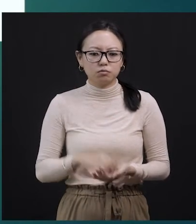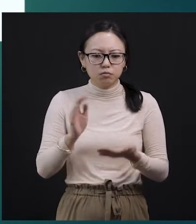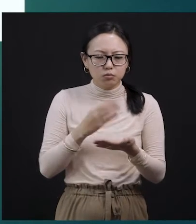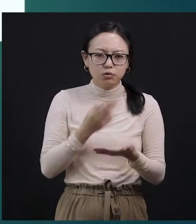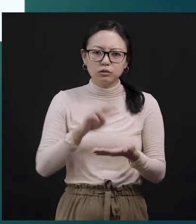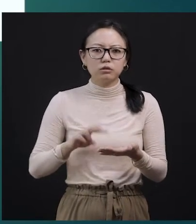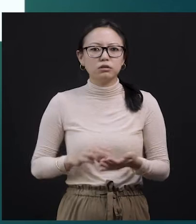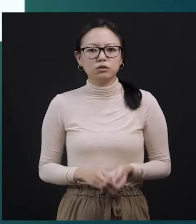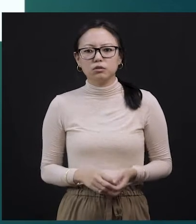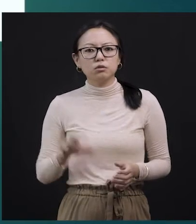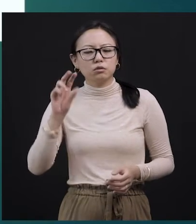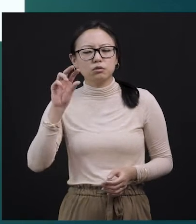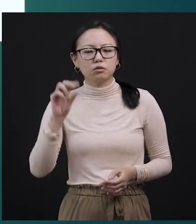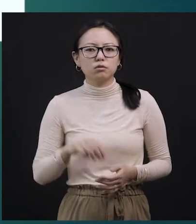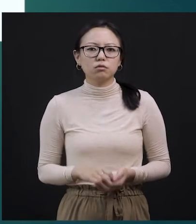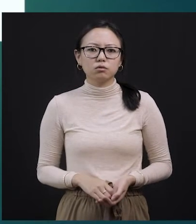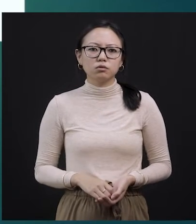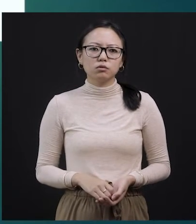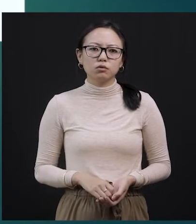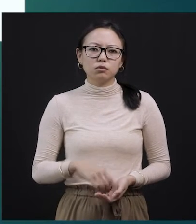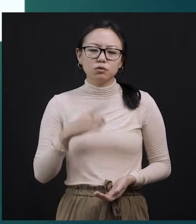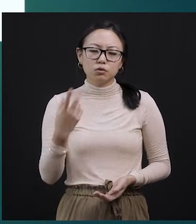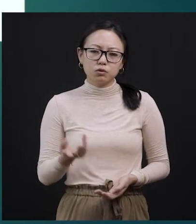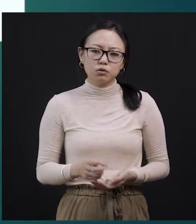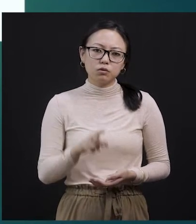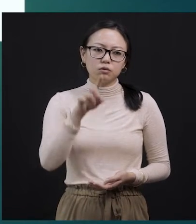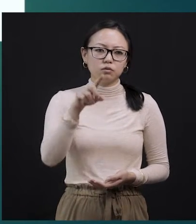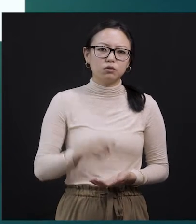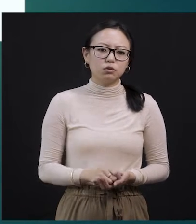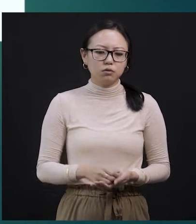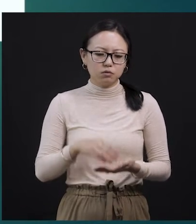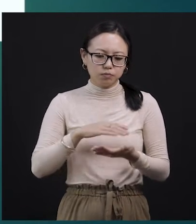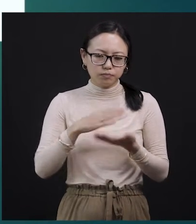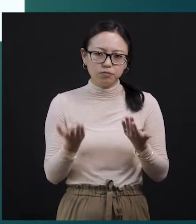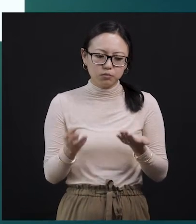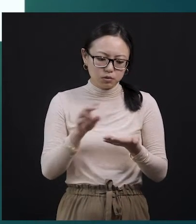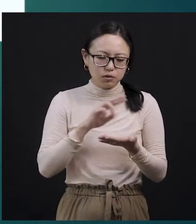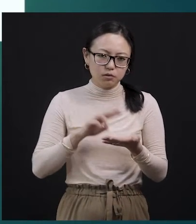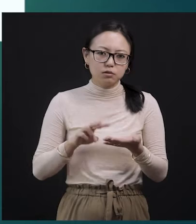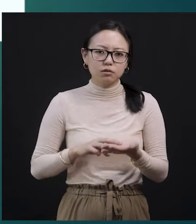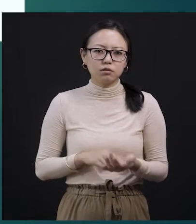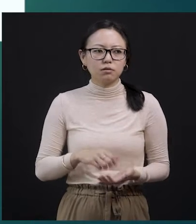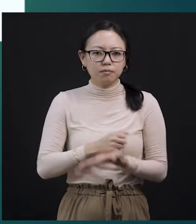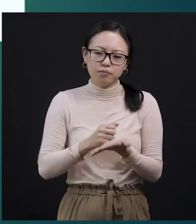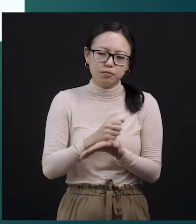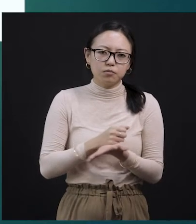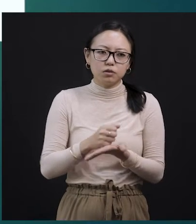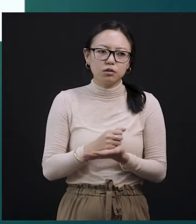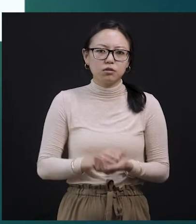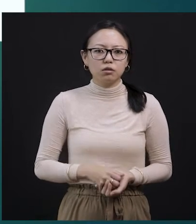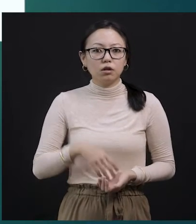to be with your books and then you have to keep practicing, right? Otherwise, it will be a problem,